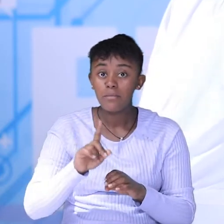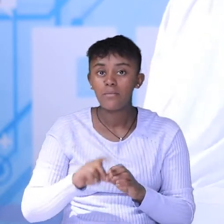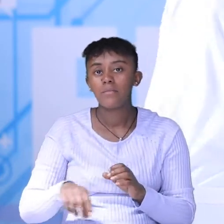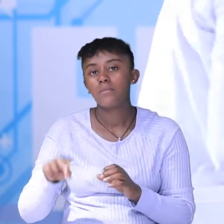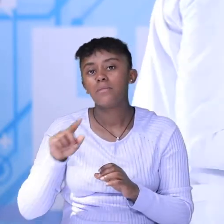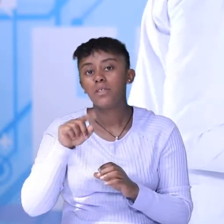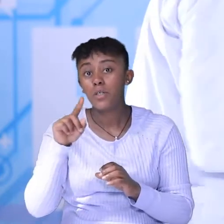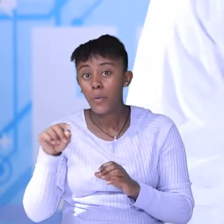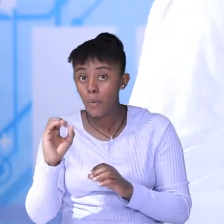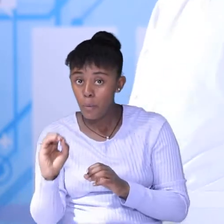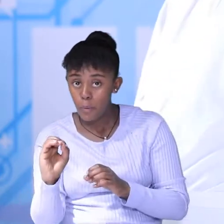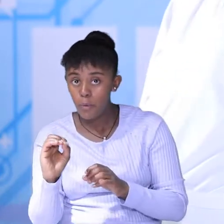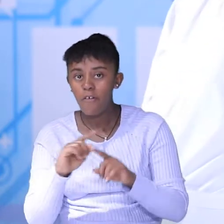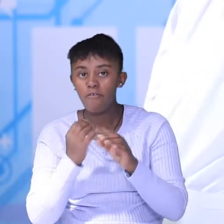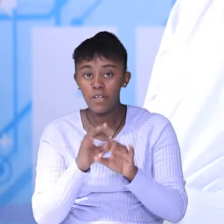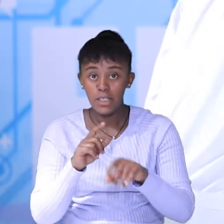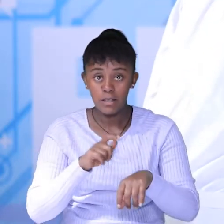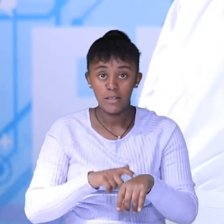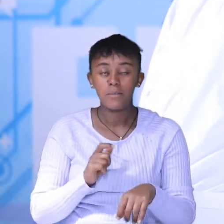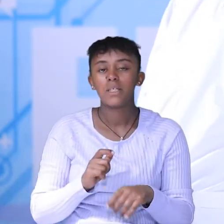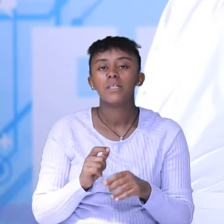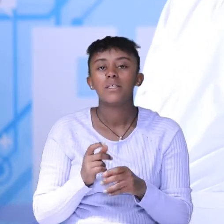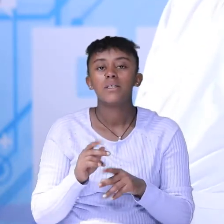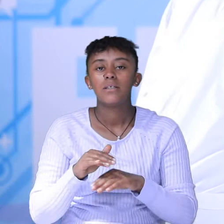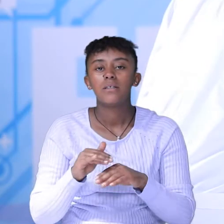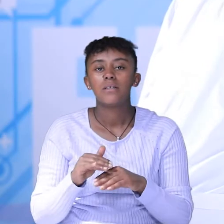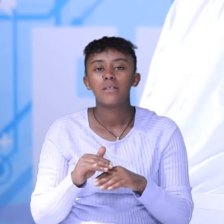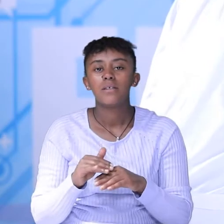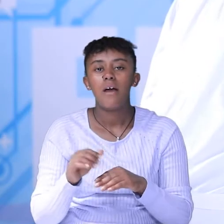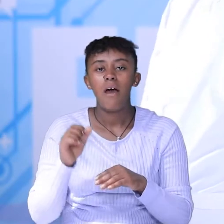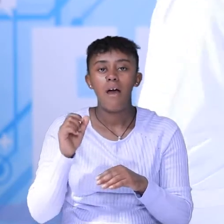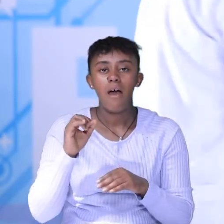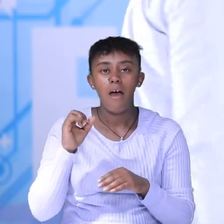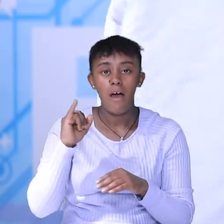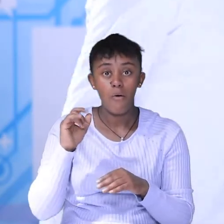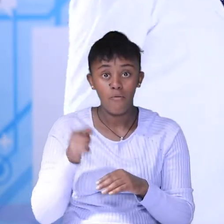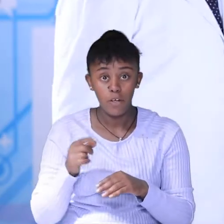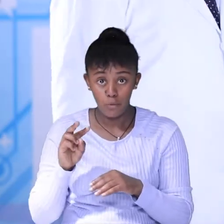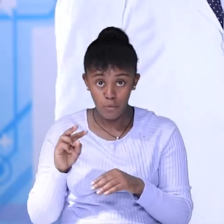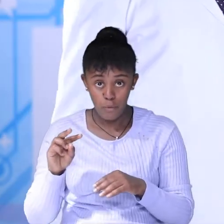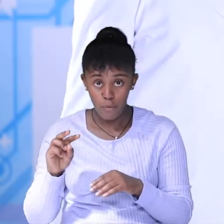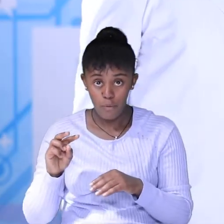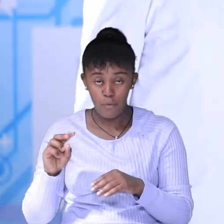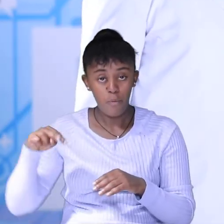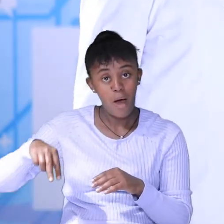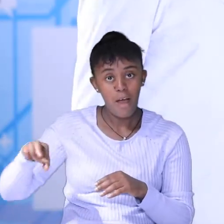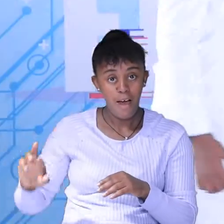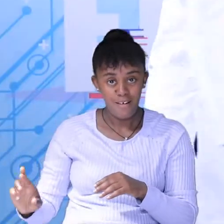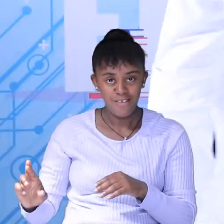mu naught permeability of free space I over 2 pi r. This is how we determine the magnetic